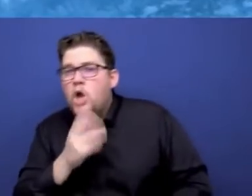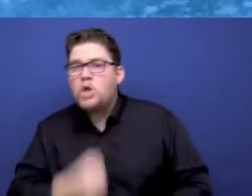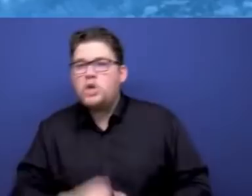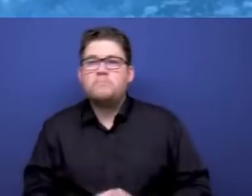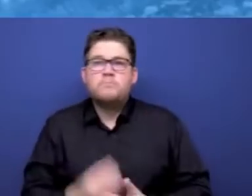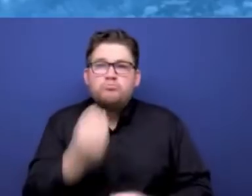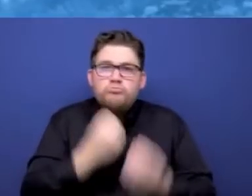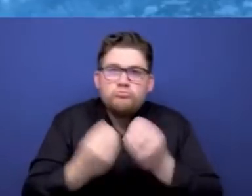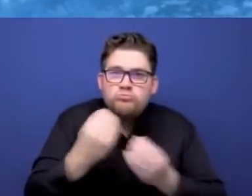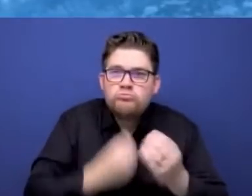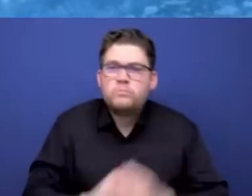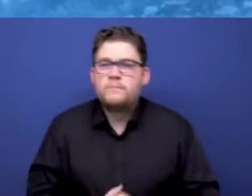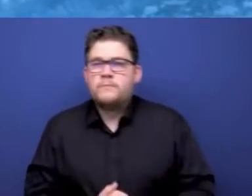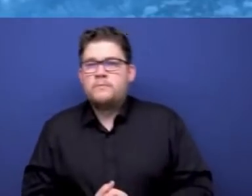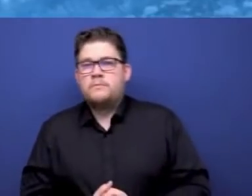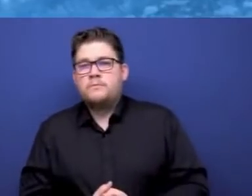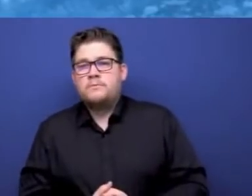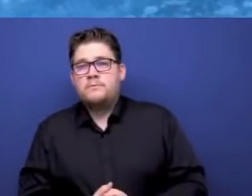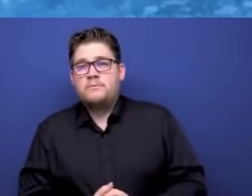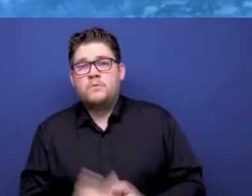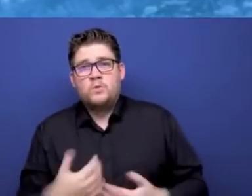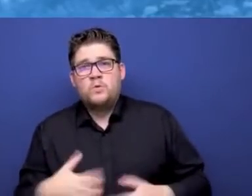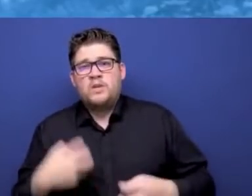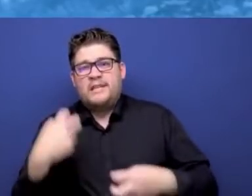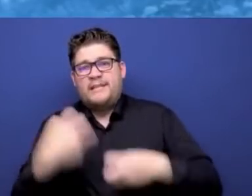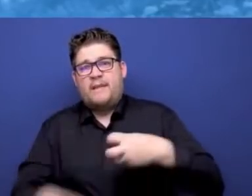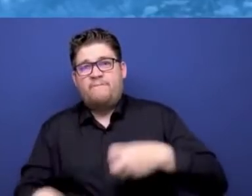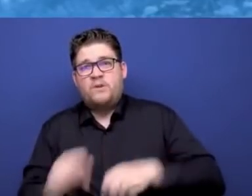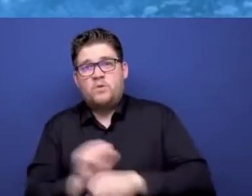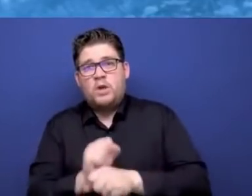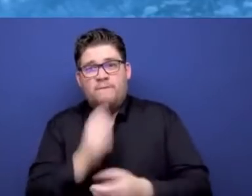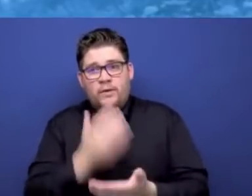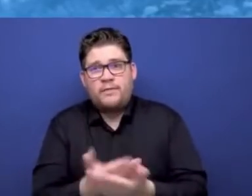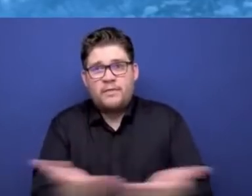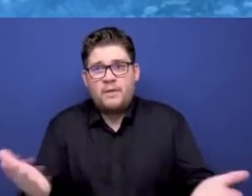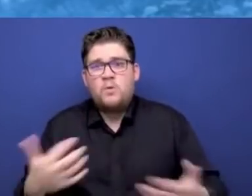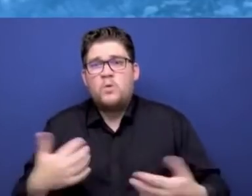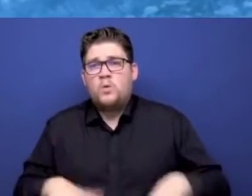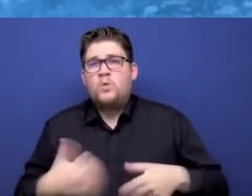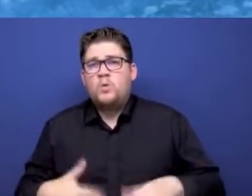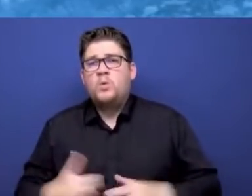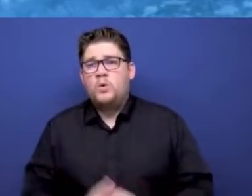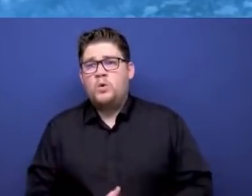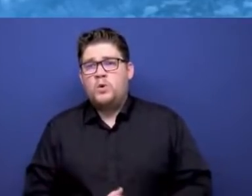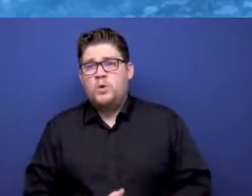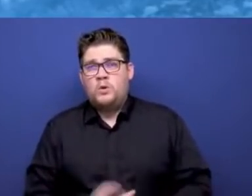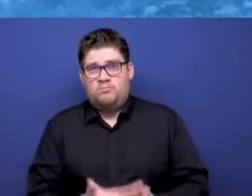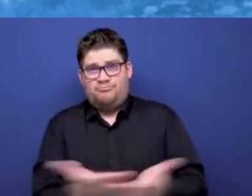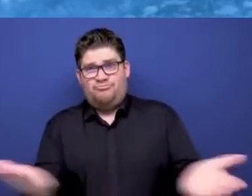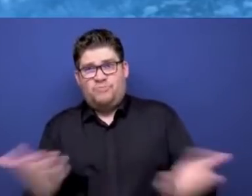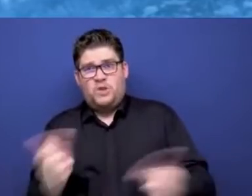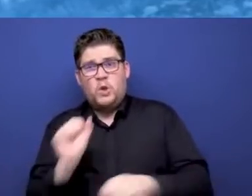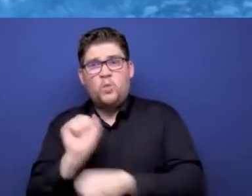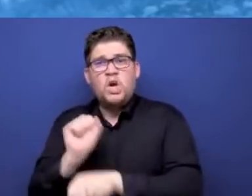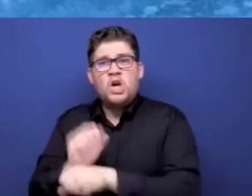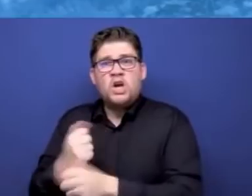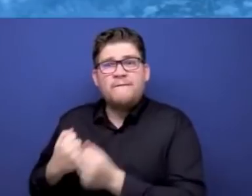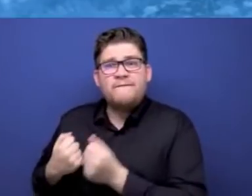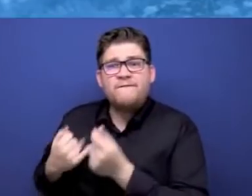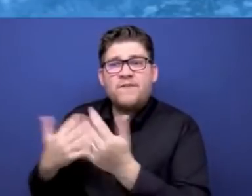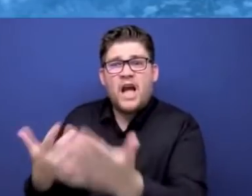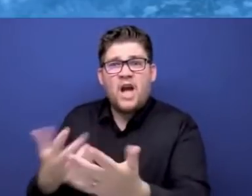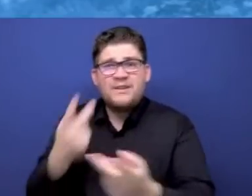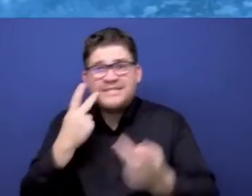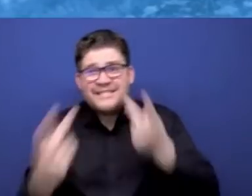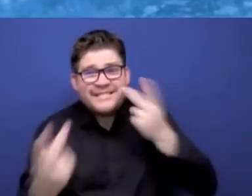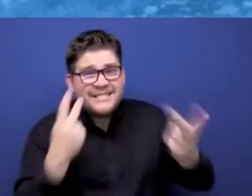as anyone that has fought fire knows, or anybody that's seeing this work on TV and in the media that these individuals do. It's hats